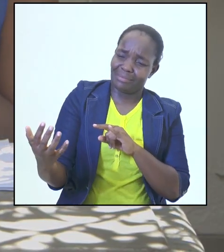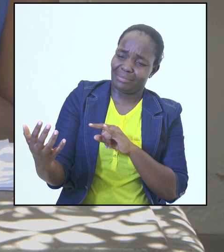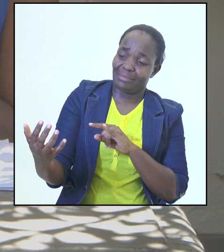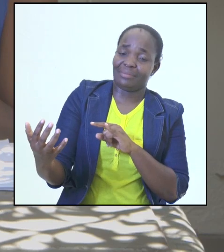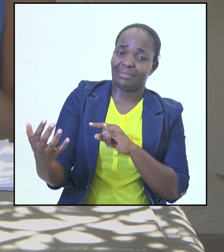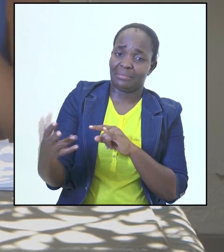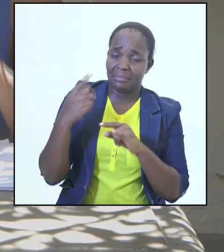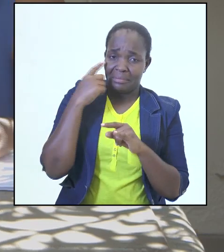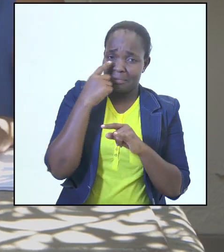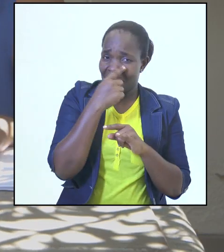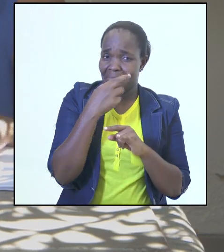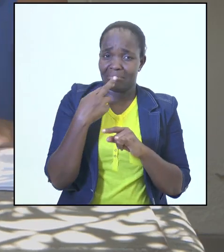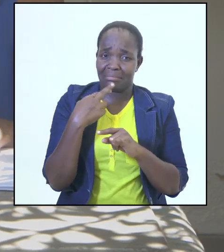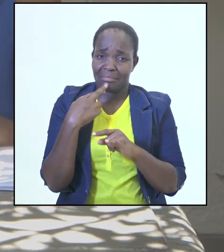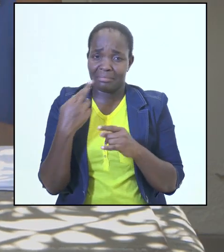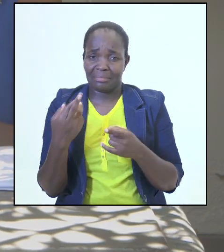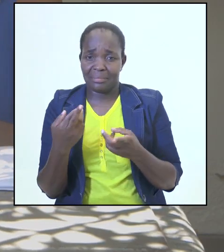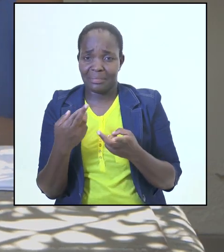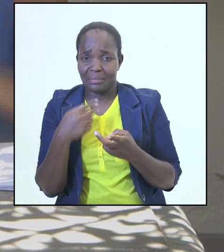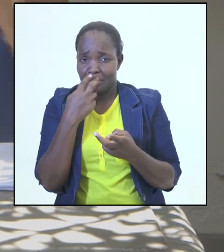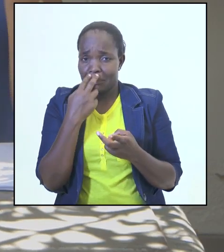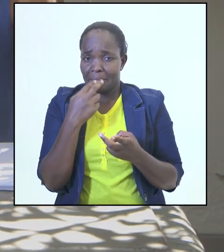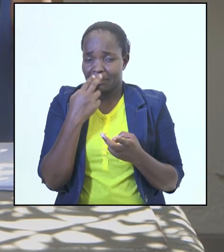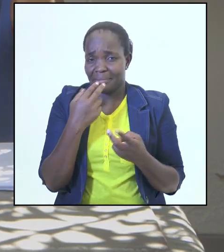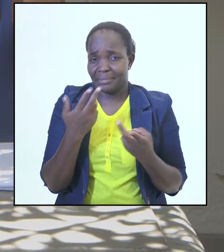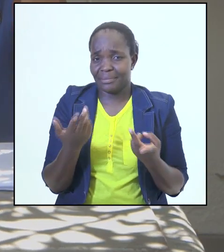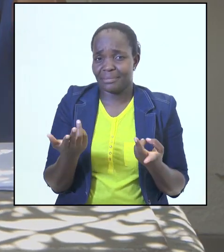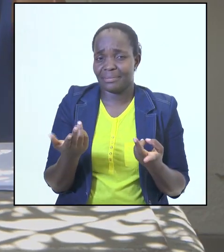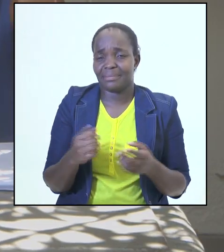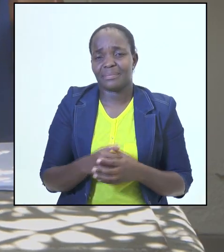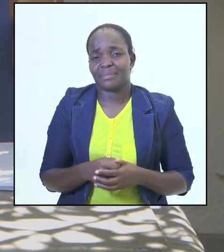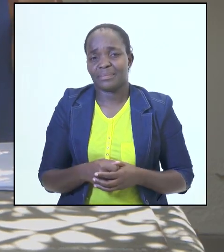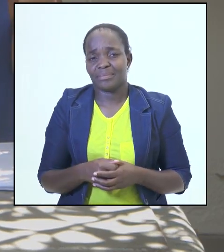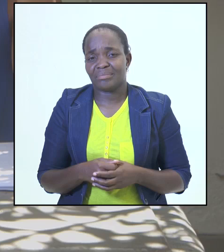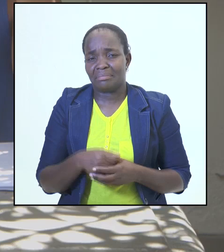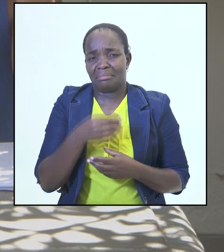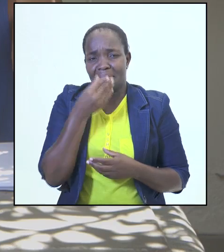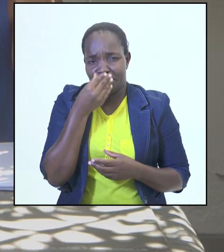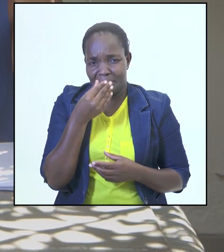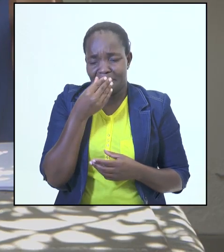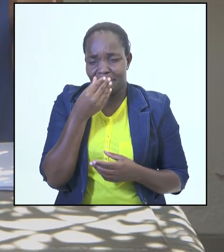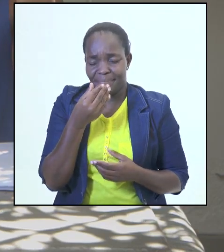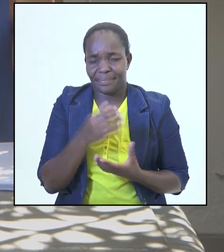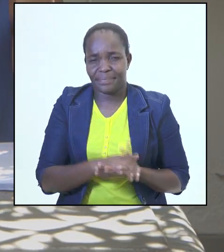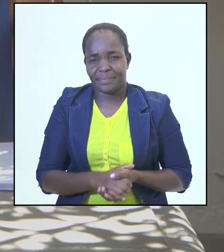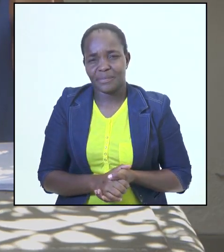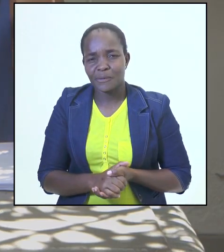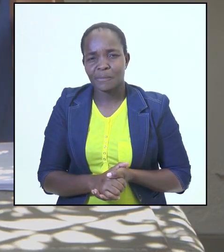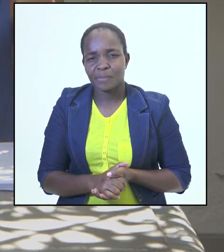Red eyes, runny nose, sneezing.